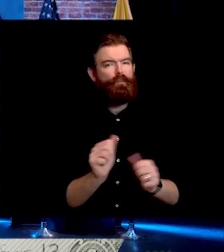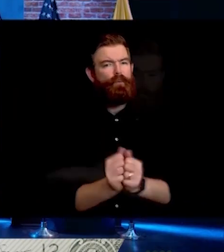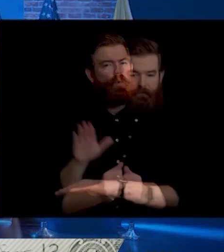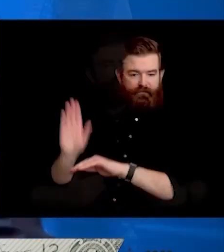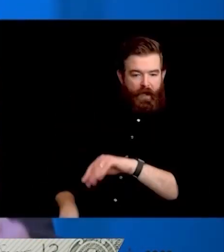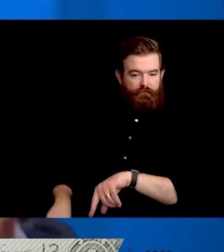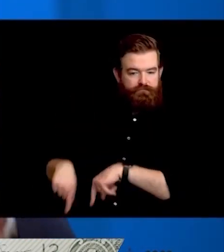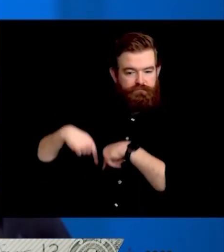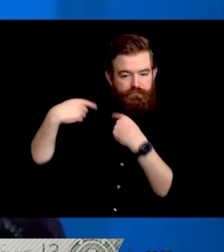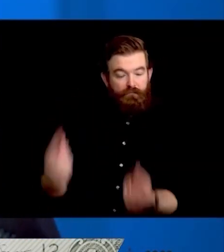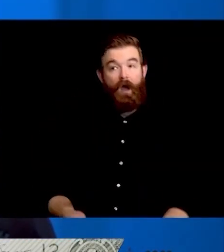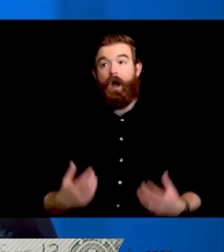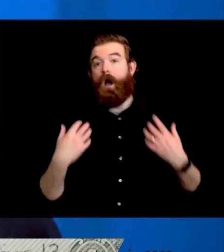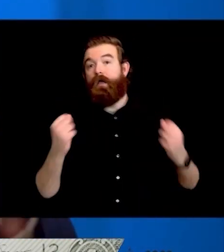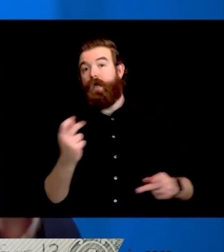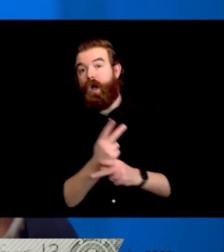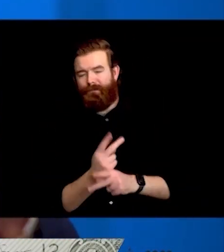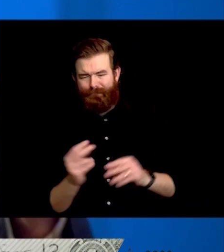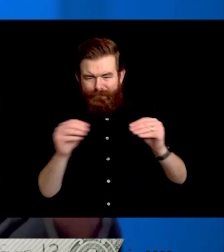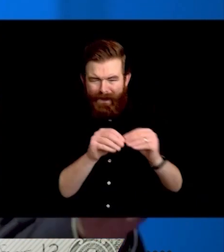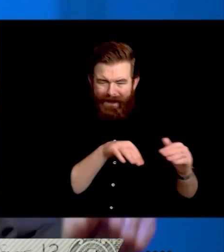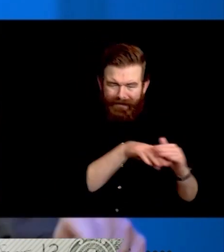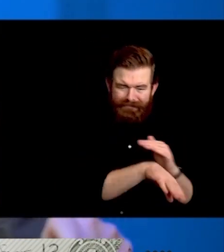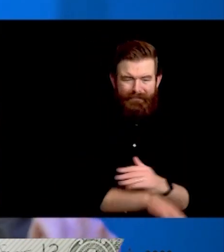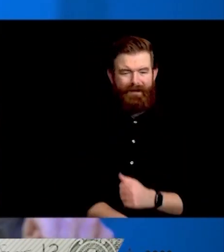speech, I counted,